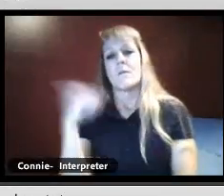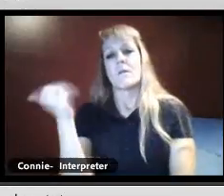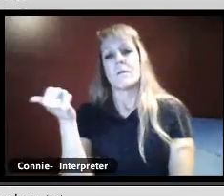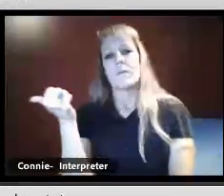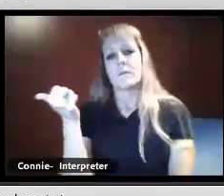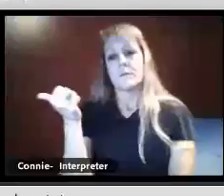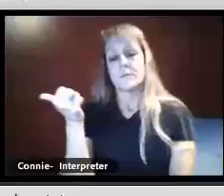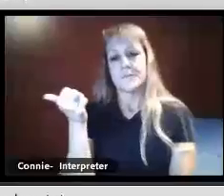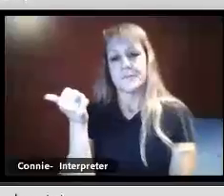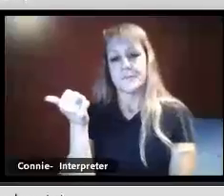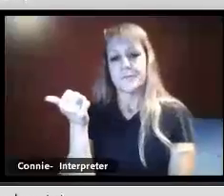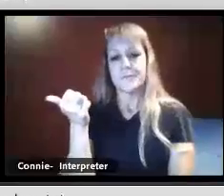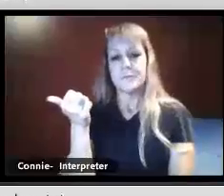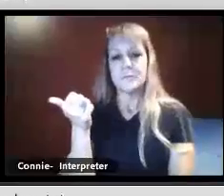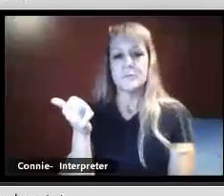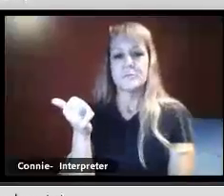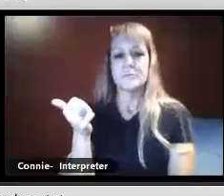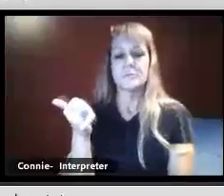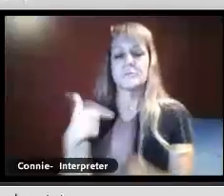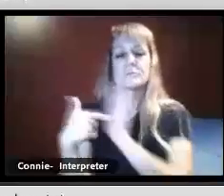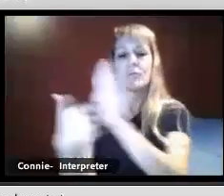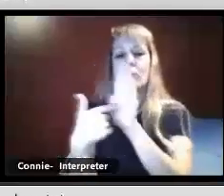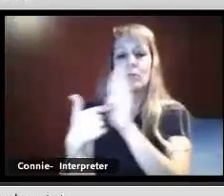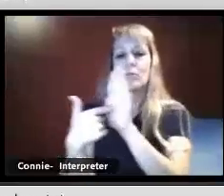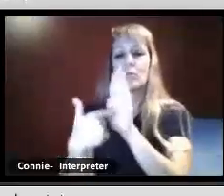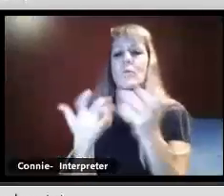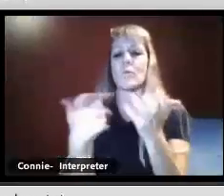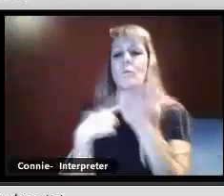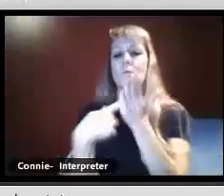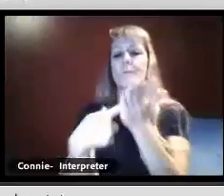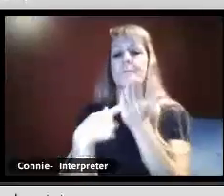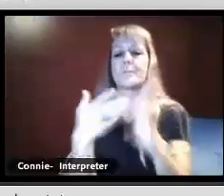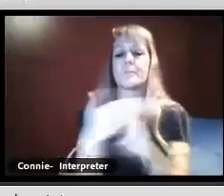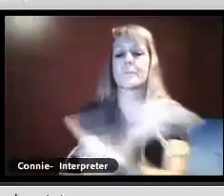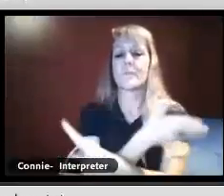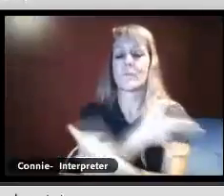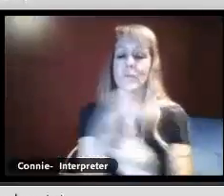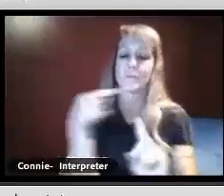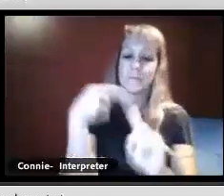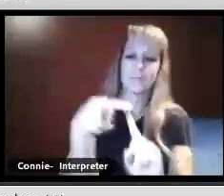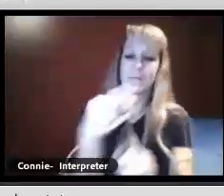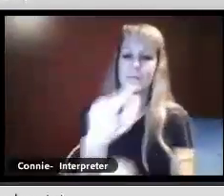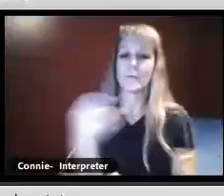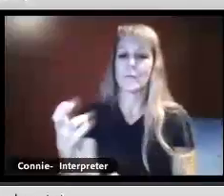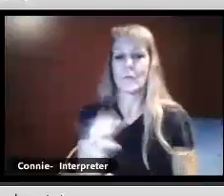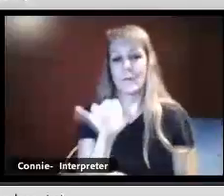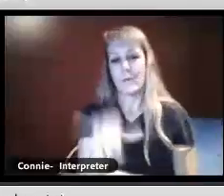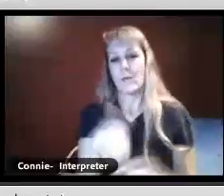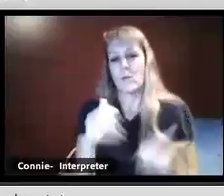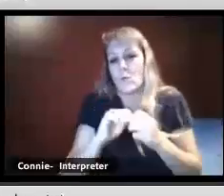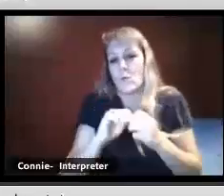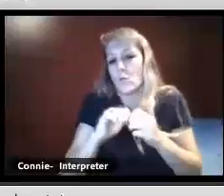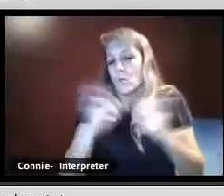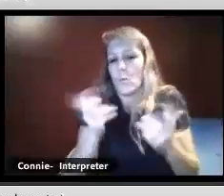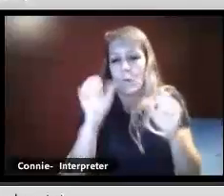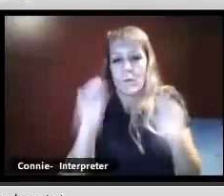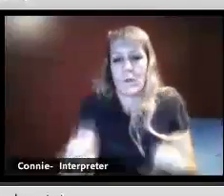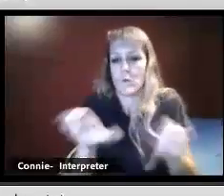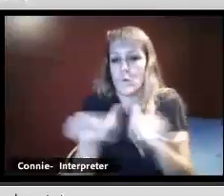that constitutes the big picture that I want to talk about before I look at specific resources is this: what can I do with